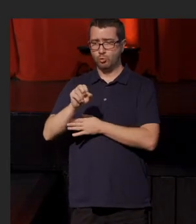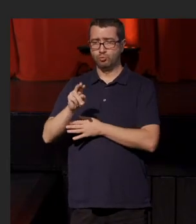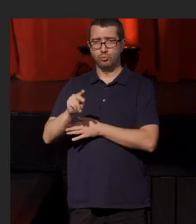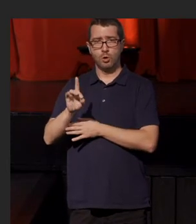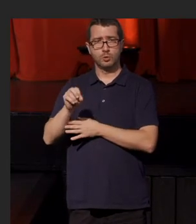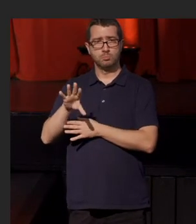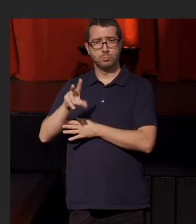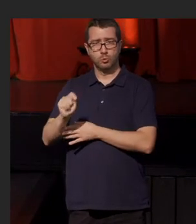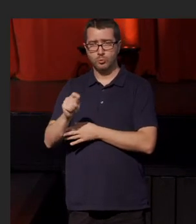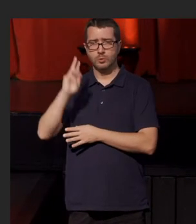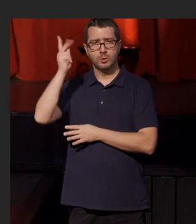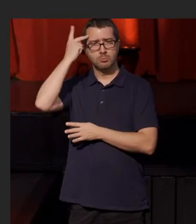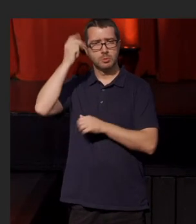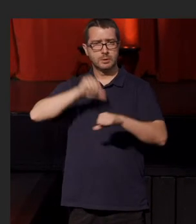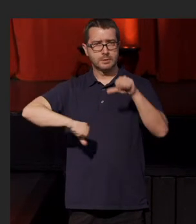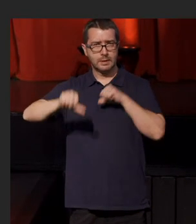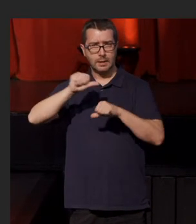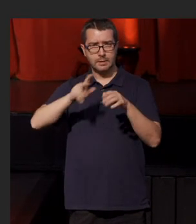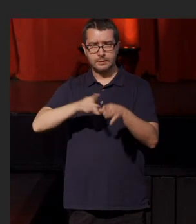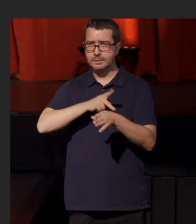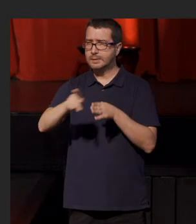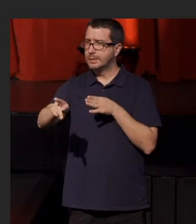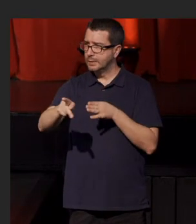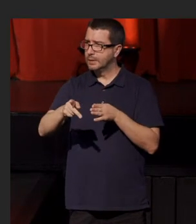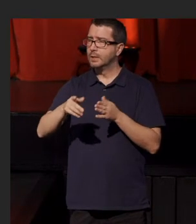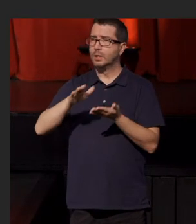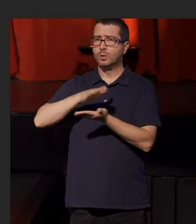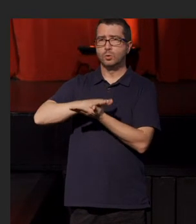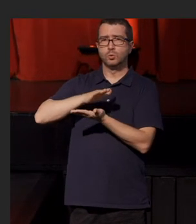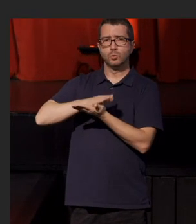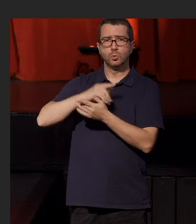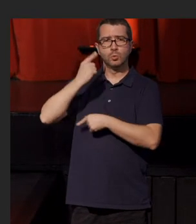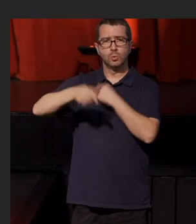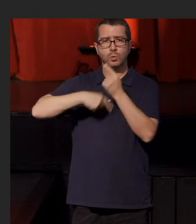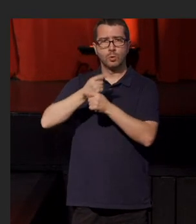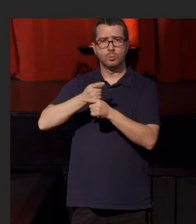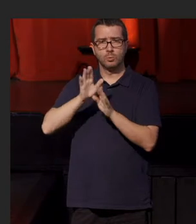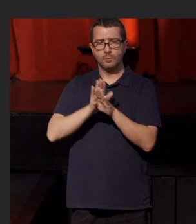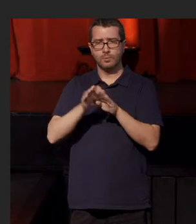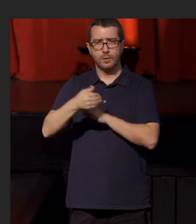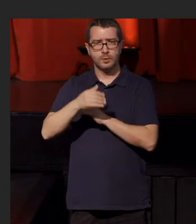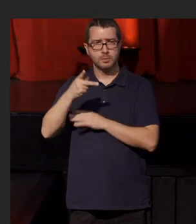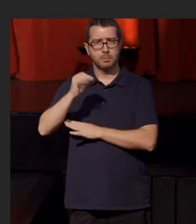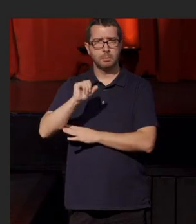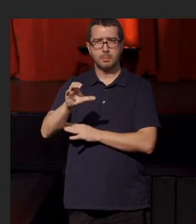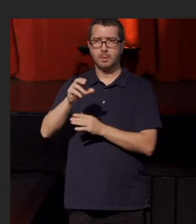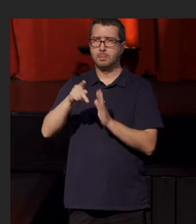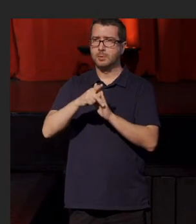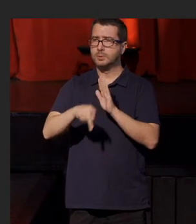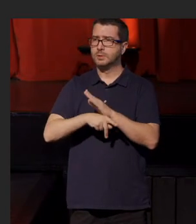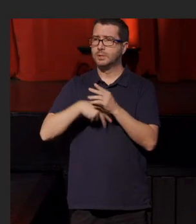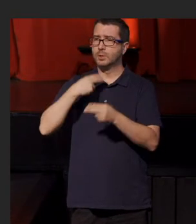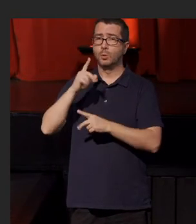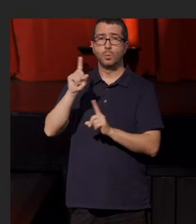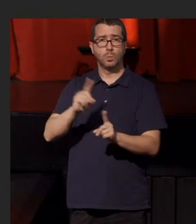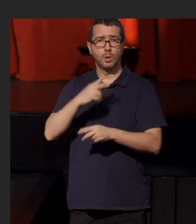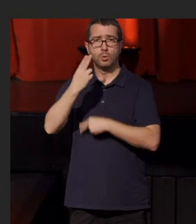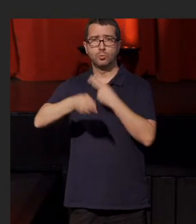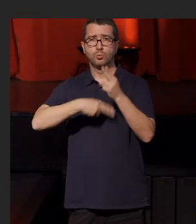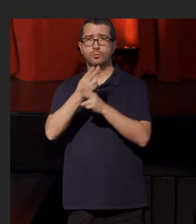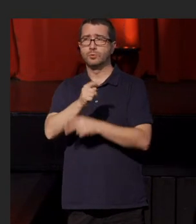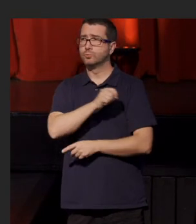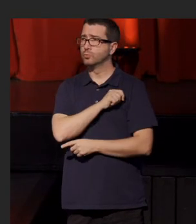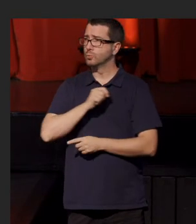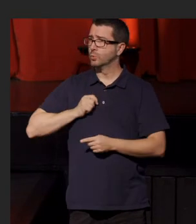of political science and director of the Citizen Lab at the Monk School of Global Affairs and Public Policy at the University of Toronto. The Citizen Lab